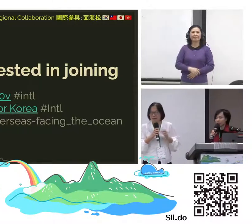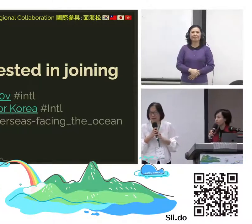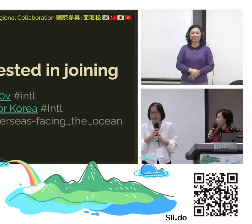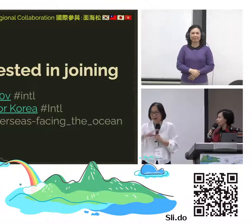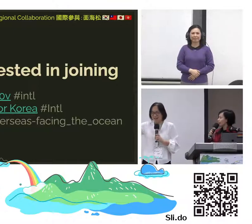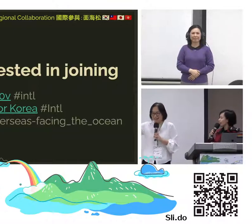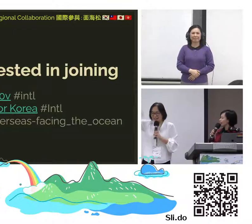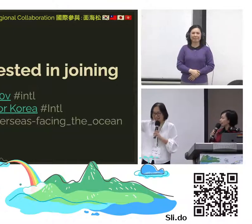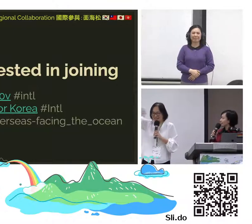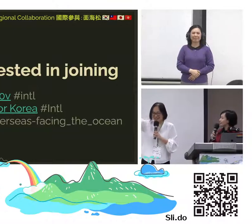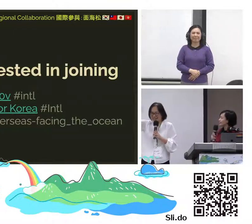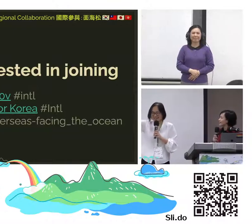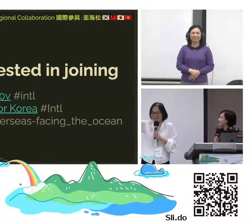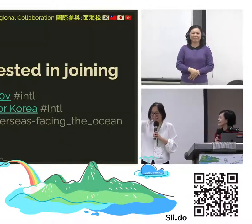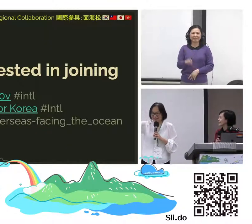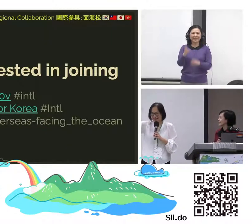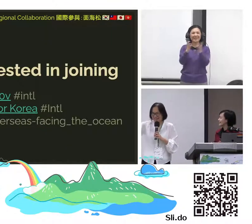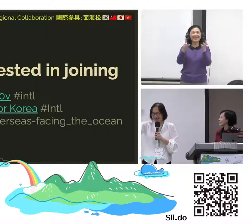already online. Hi. Yeah, hi. Can you hear? Yeah.